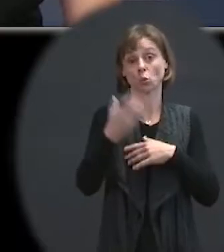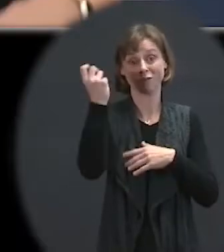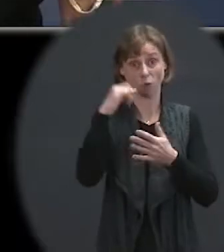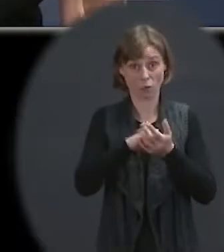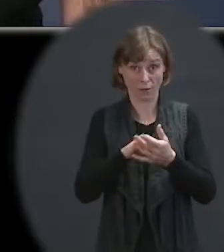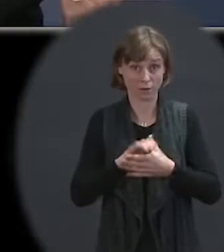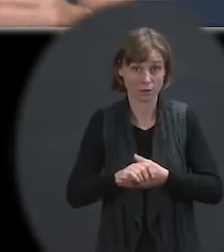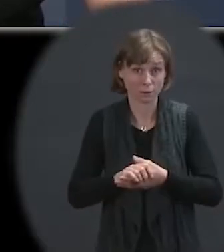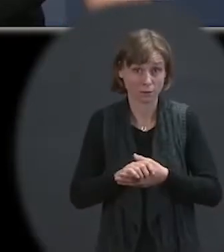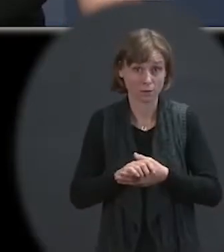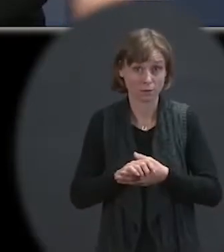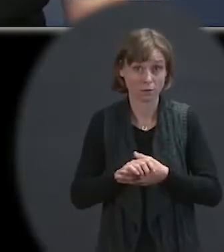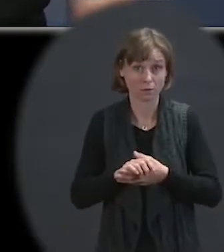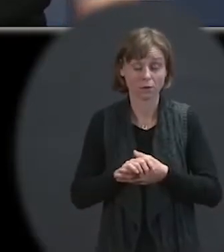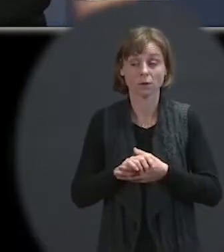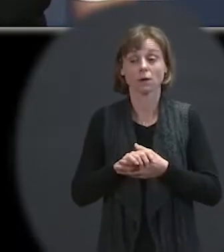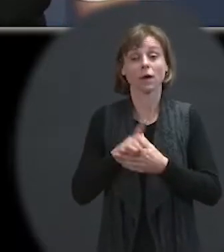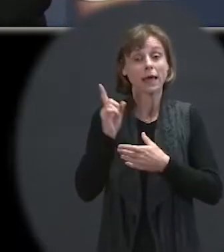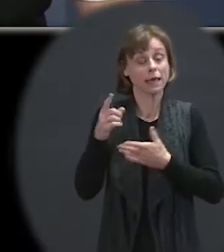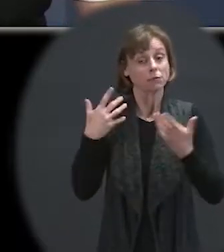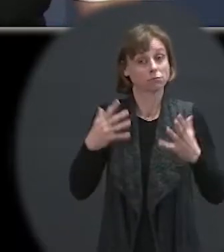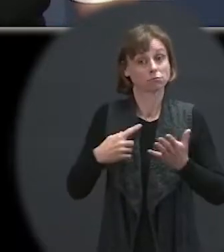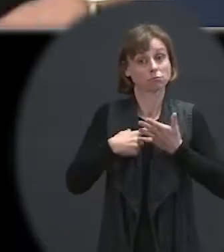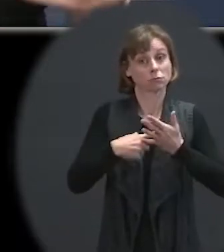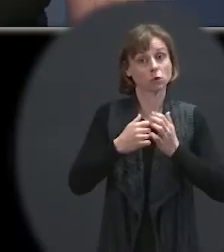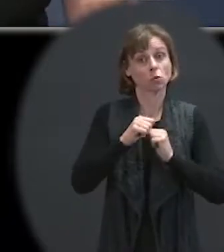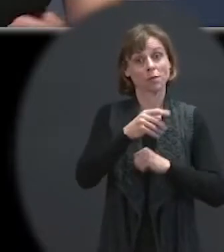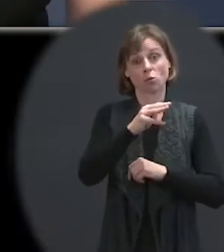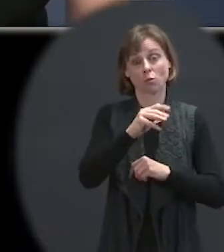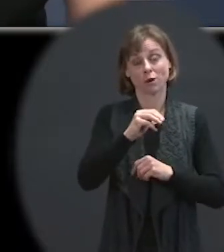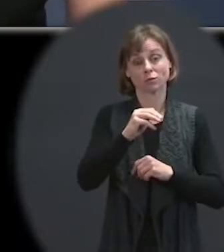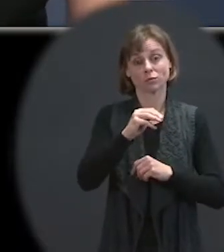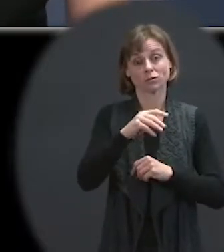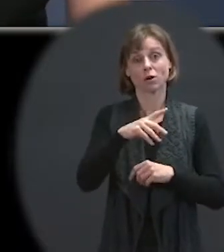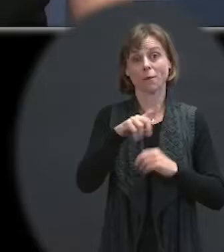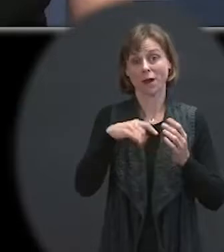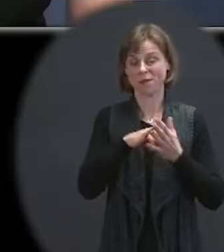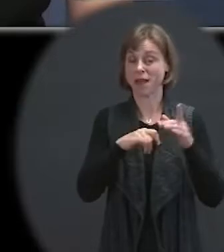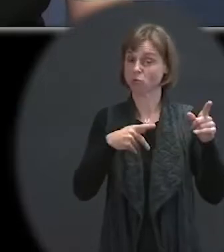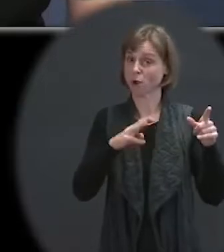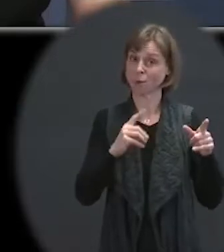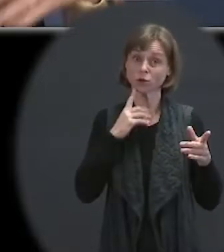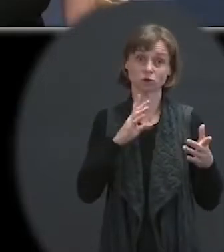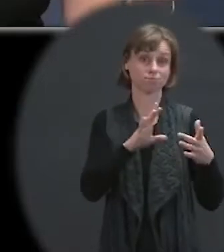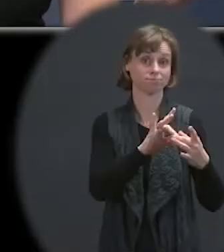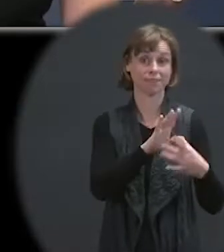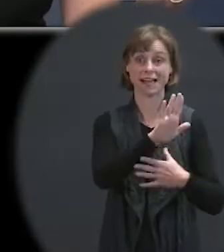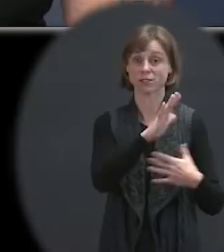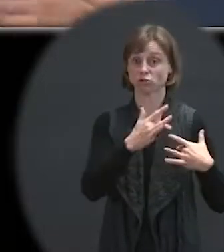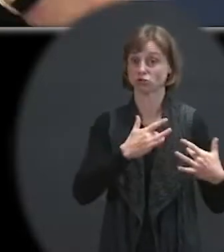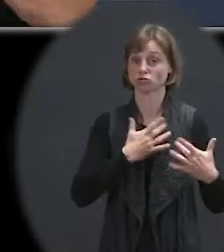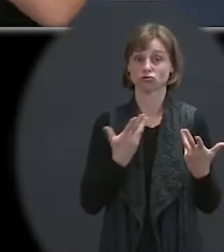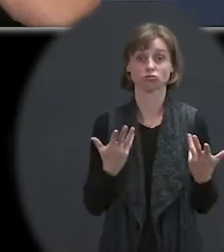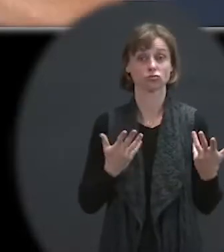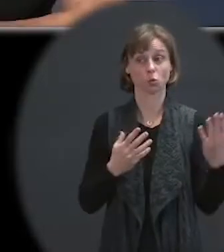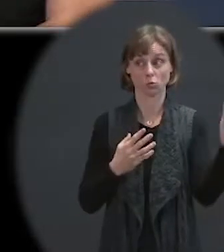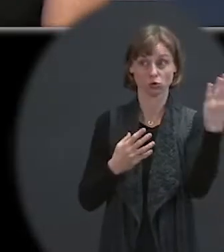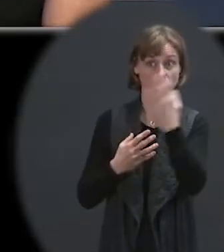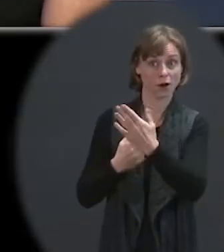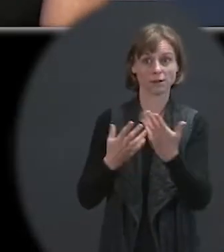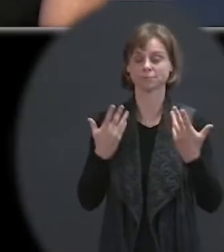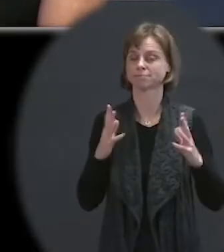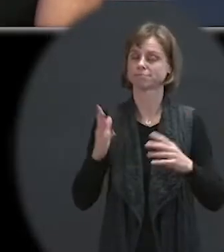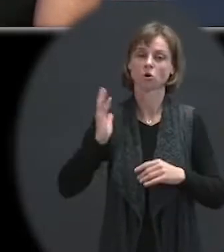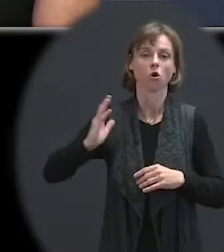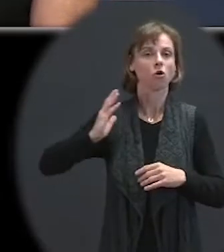And he had conversations, of course, with the Prime Minister about it. The Prime Minister raised his concerns directly with the President, has previously, and he's, of course,